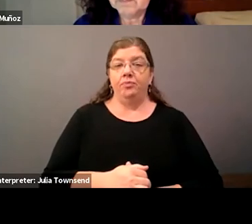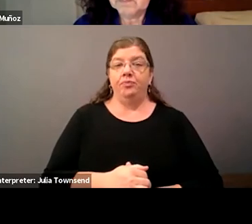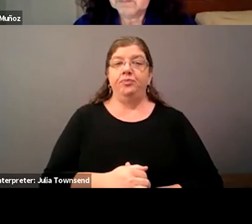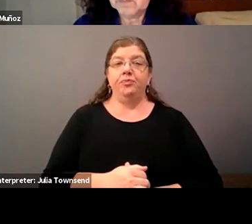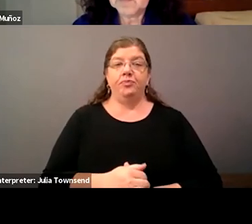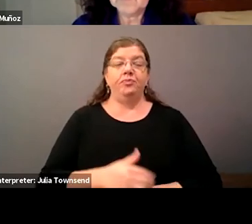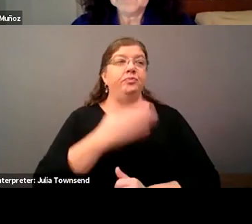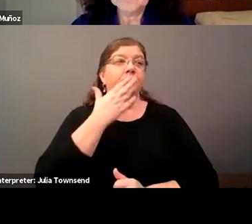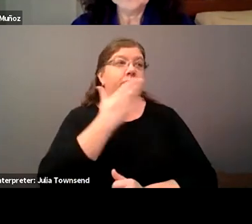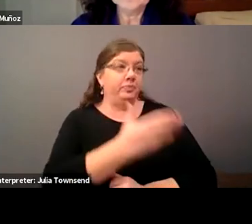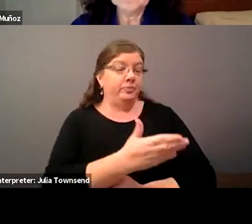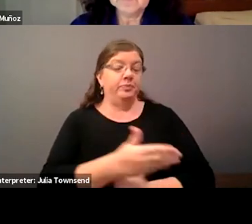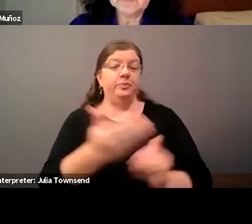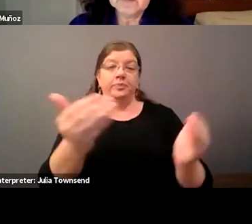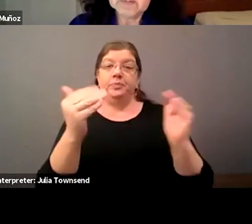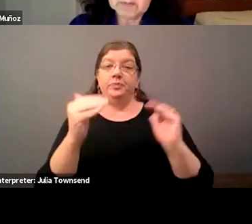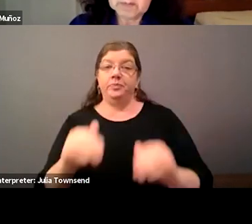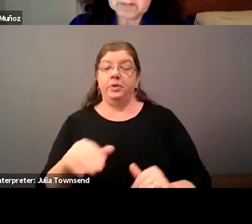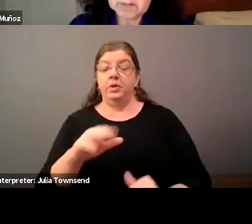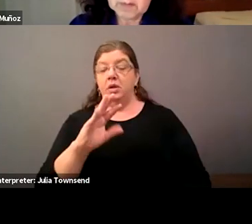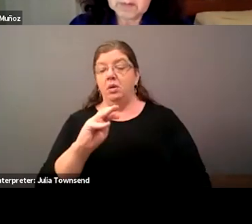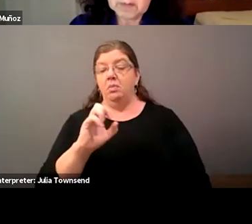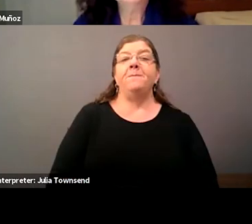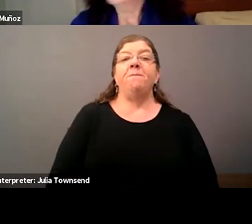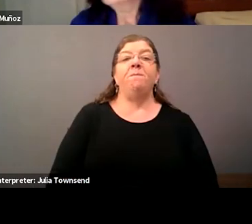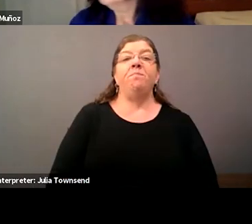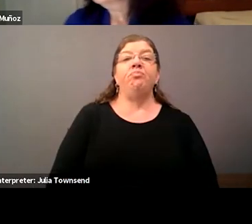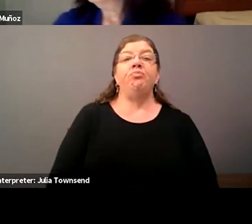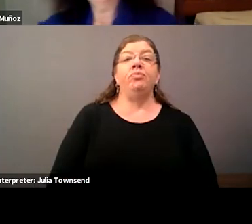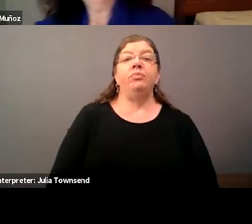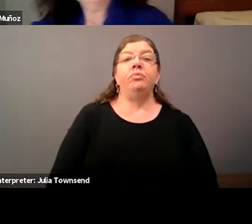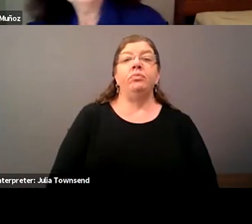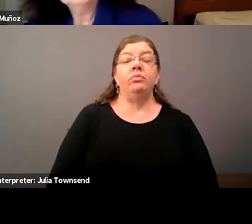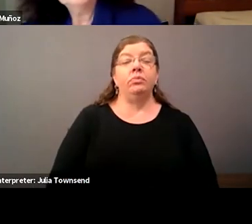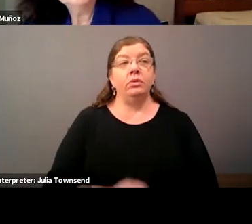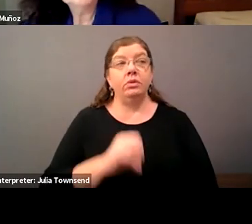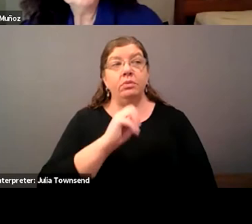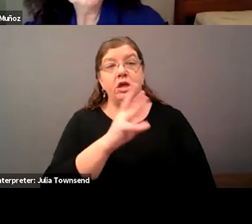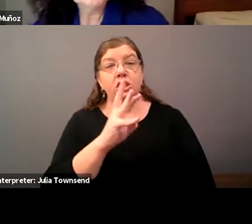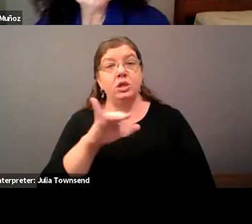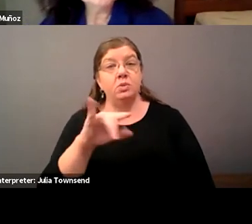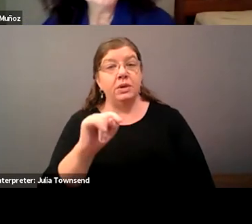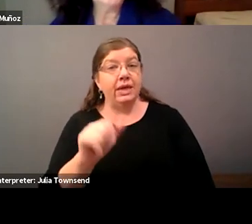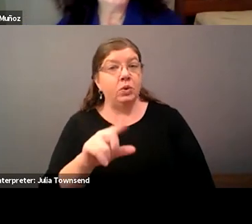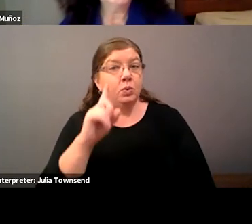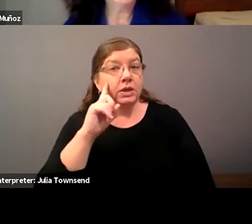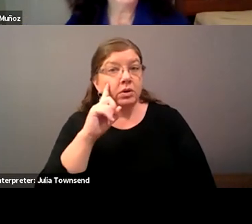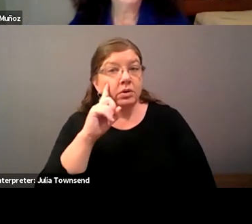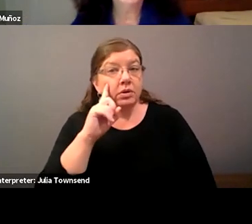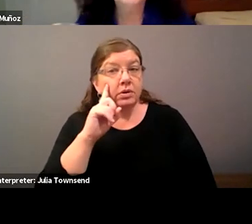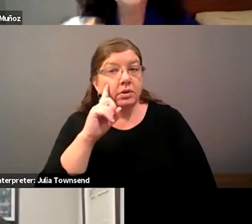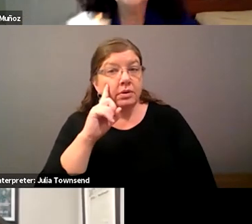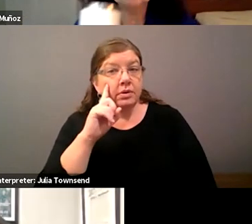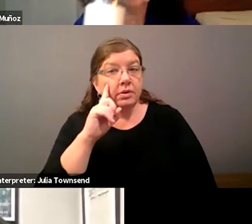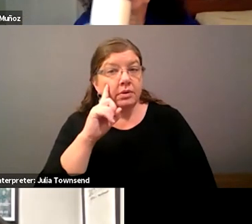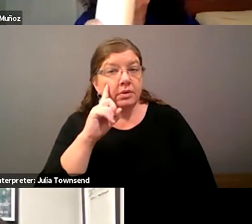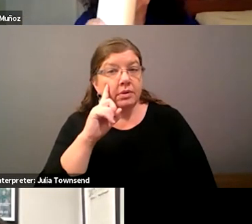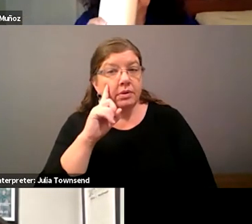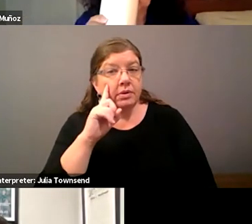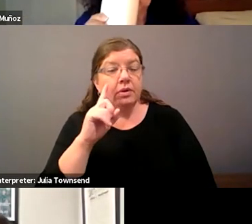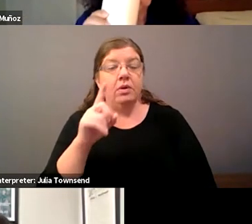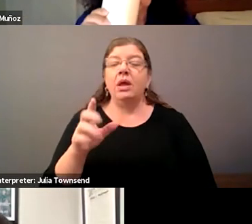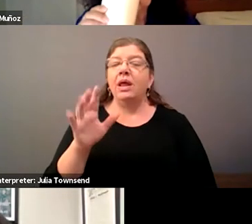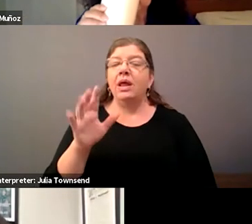thank you um next we have money duet mr whit can you hear us well i am glad that the board is looking